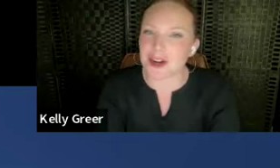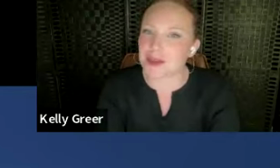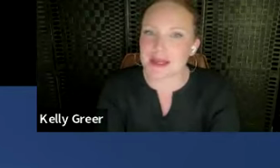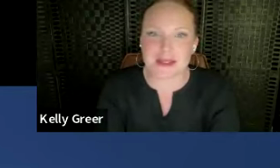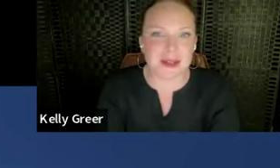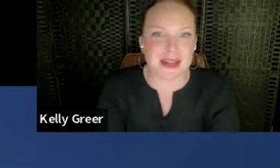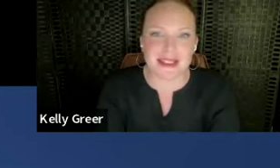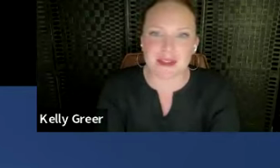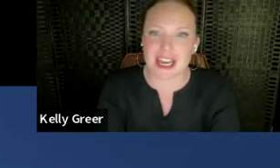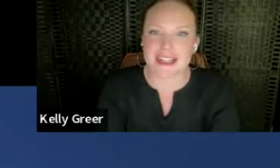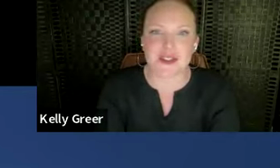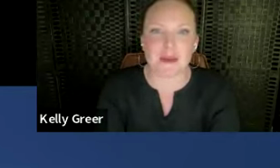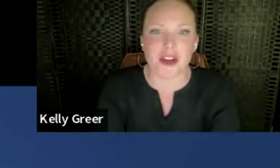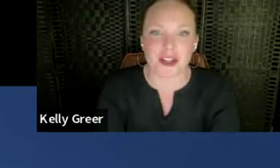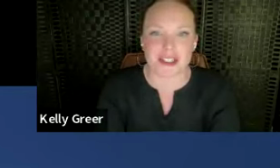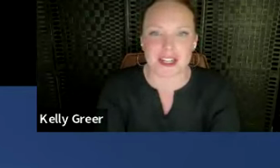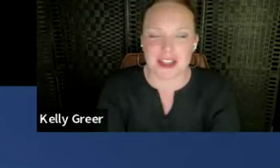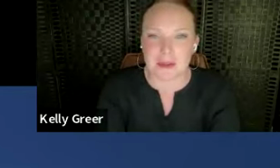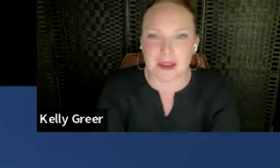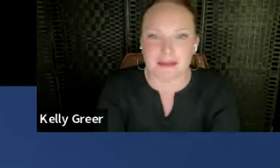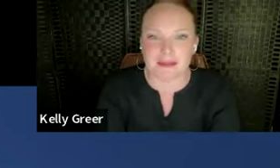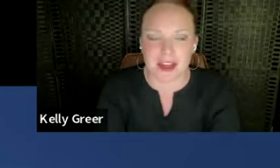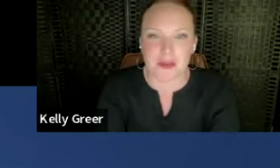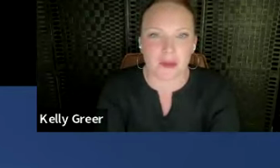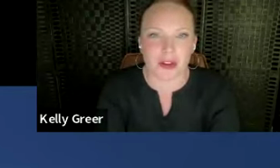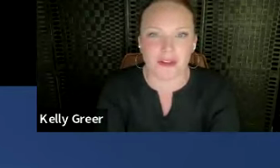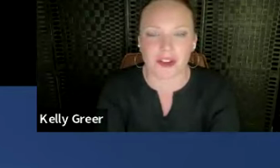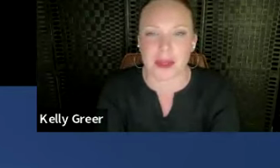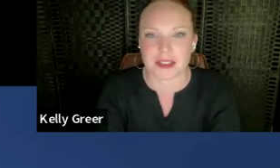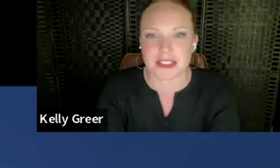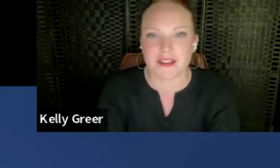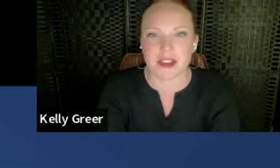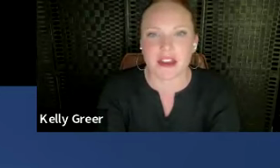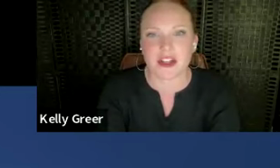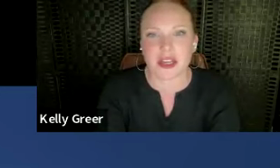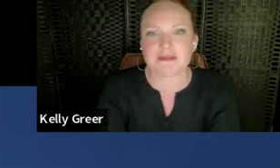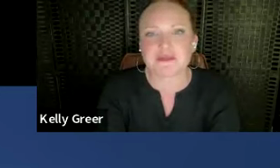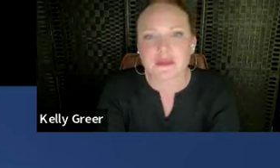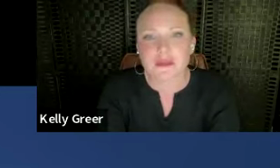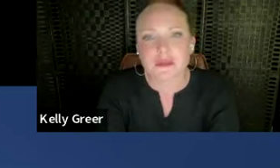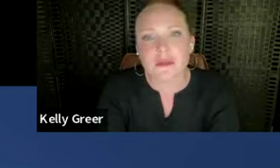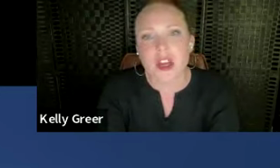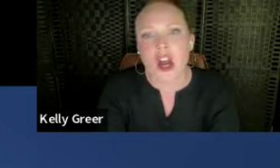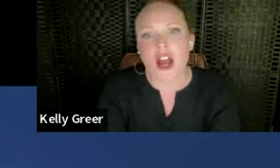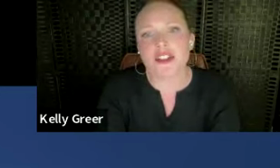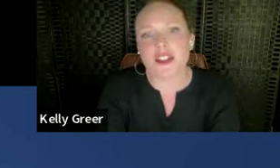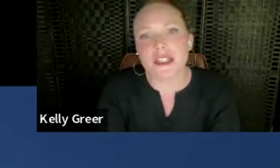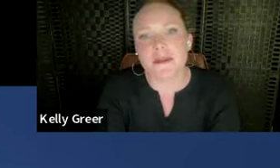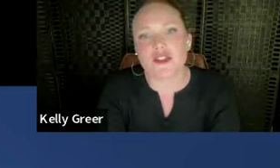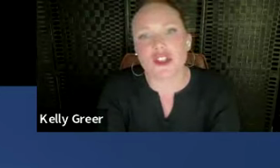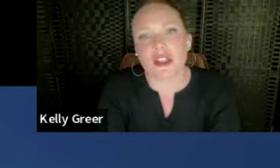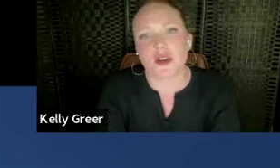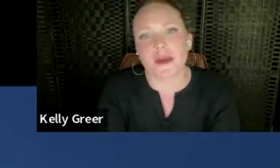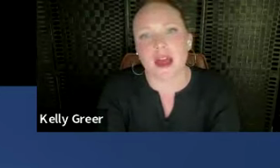got her back. It's hard with my screens. I wish I had two monitors here. That'd be wonderful to be able to see everything clearly. I